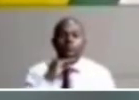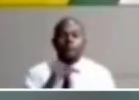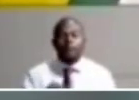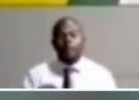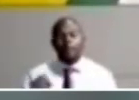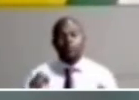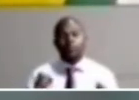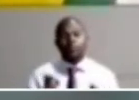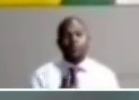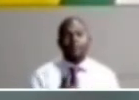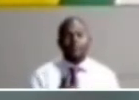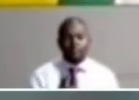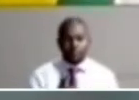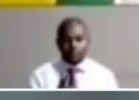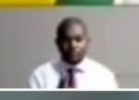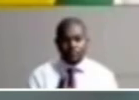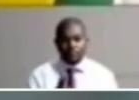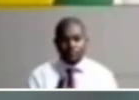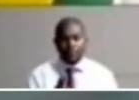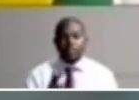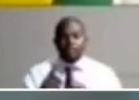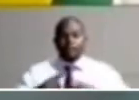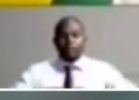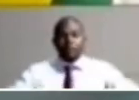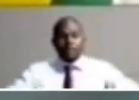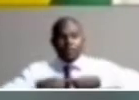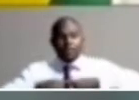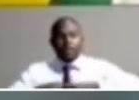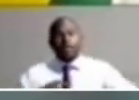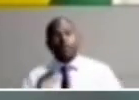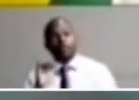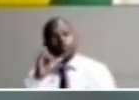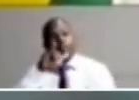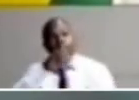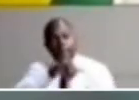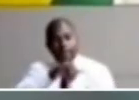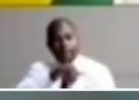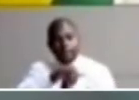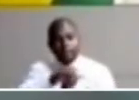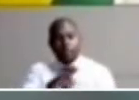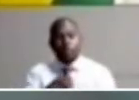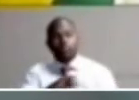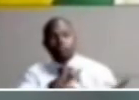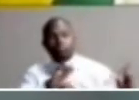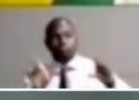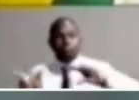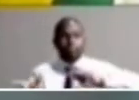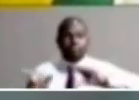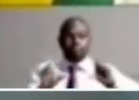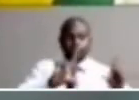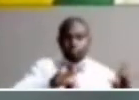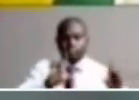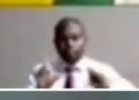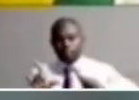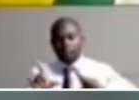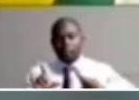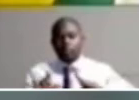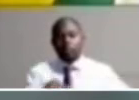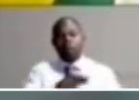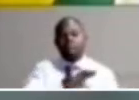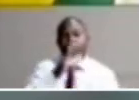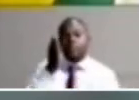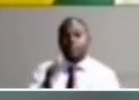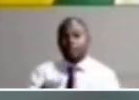Number 12, except for cargo planes or cargo lorries or cargo